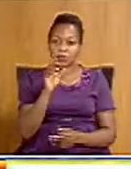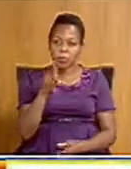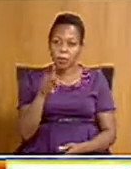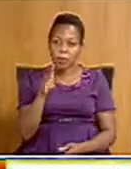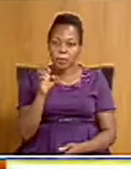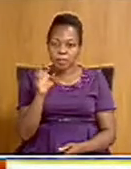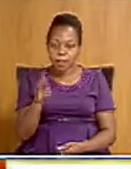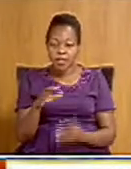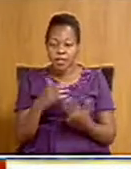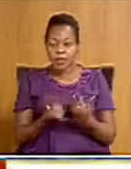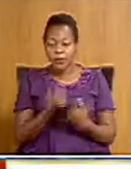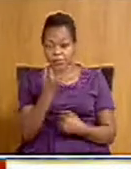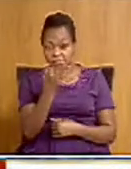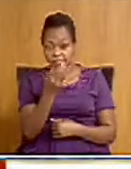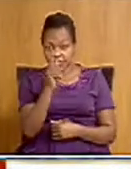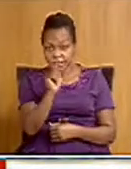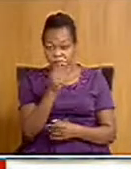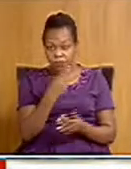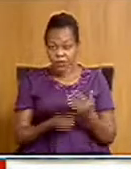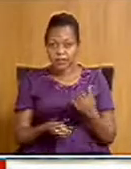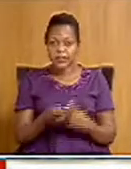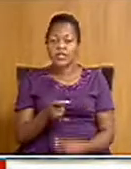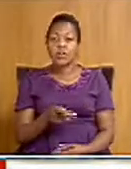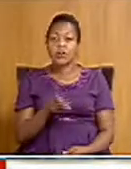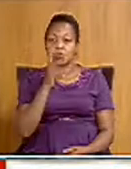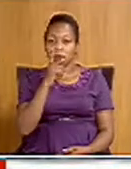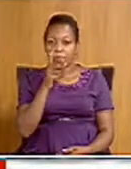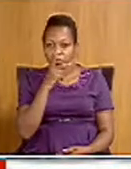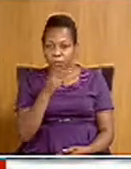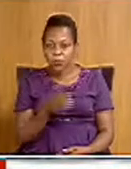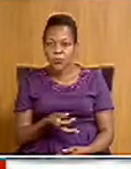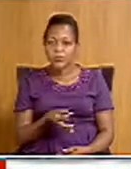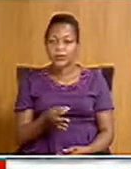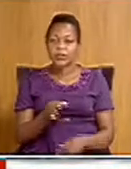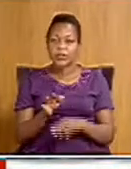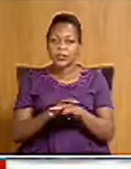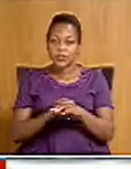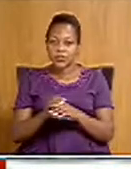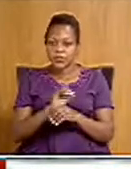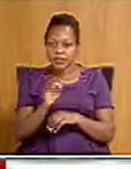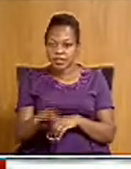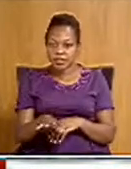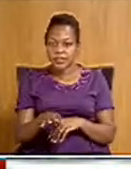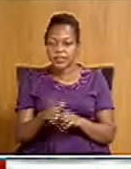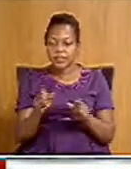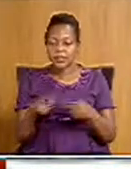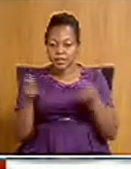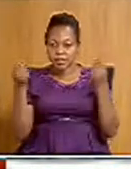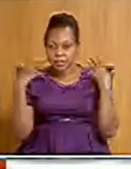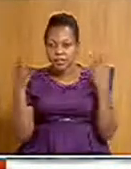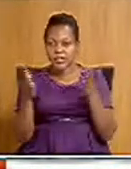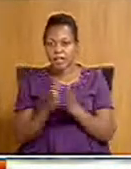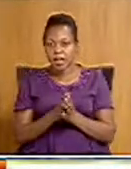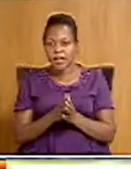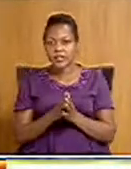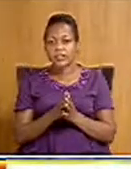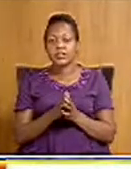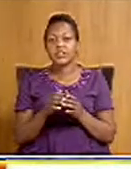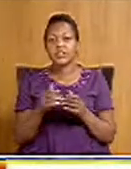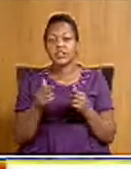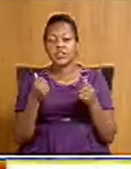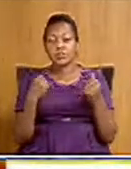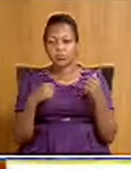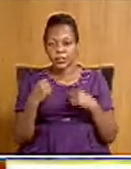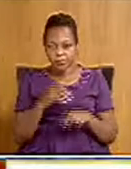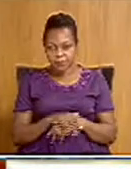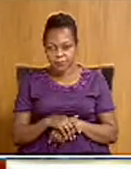the three T's being tobacco, tea, and tourism. This little enclave was